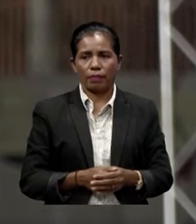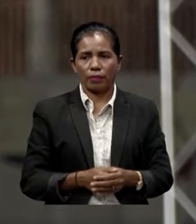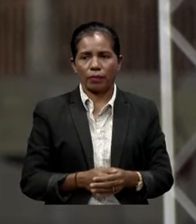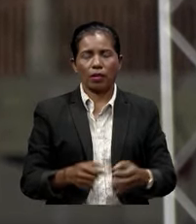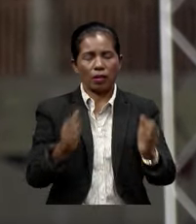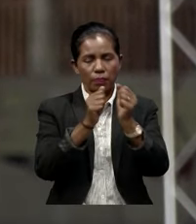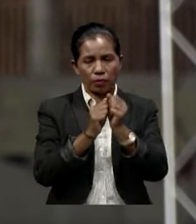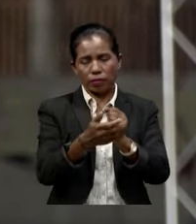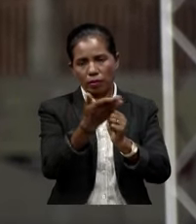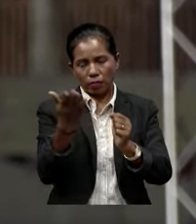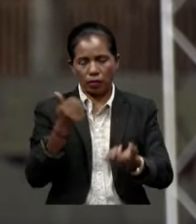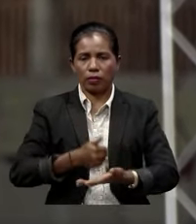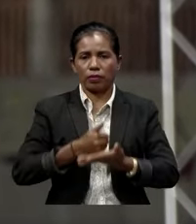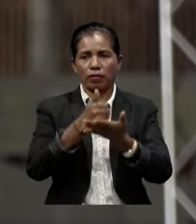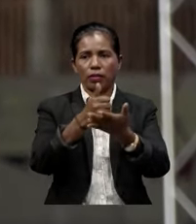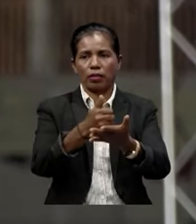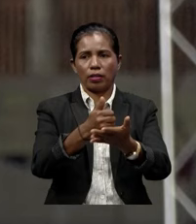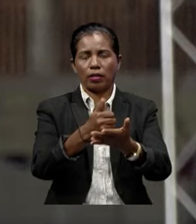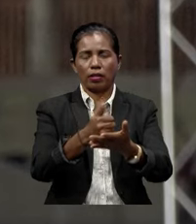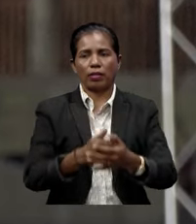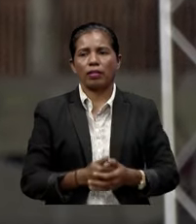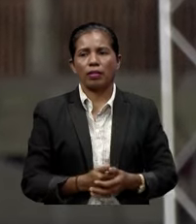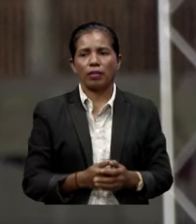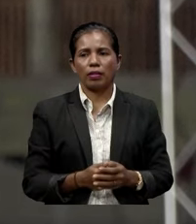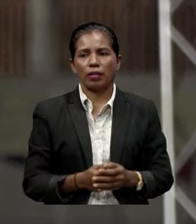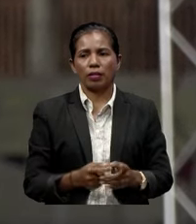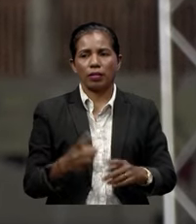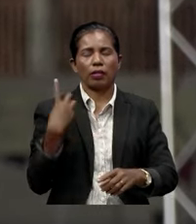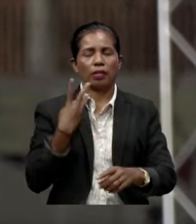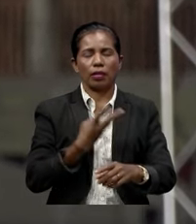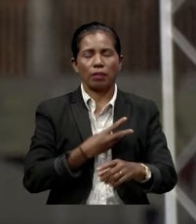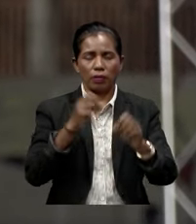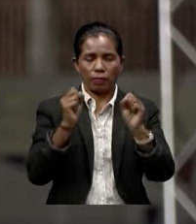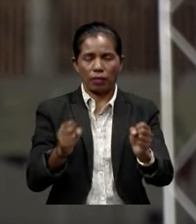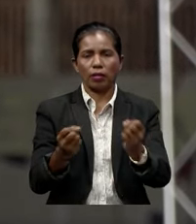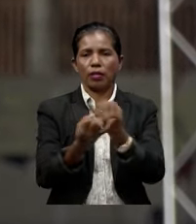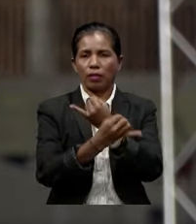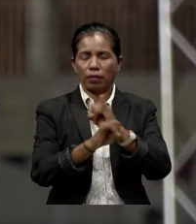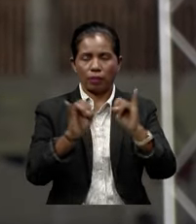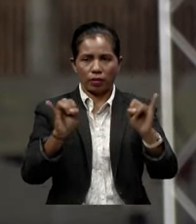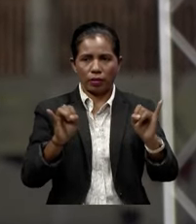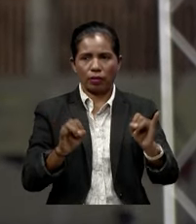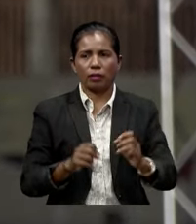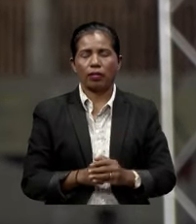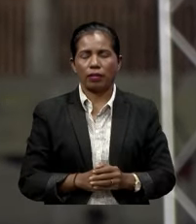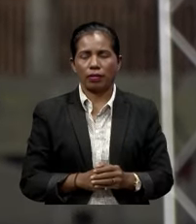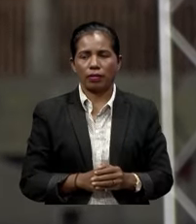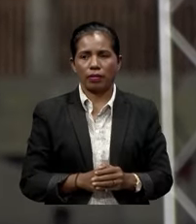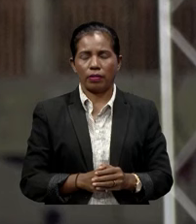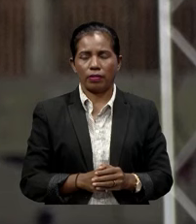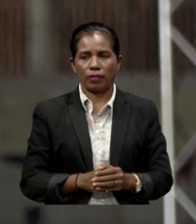Without your help, maybe we will be still seeking